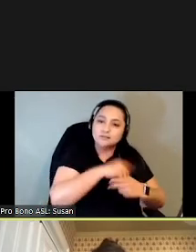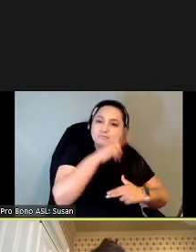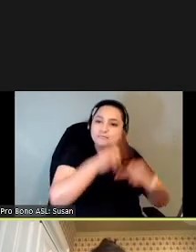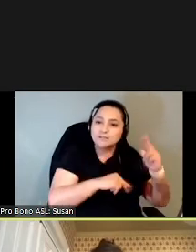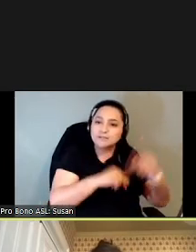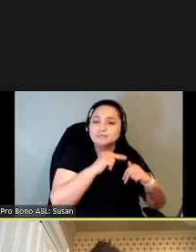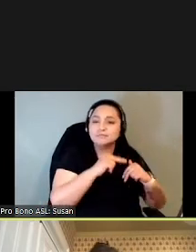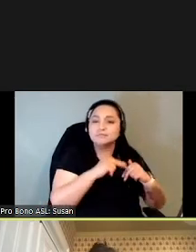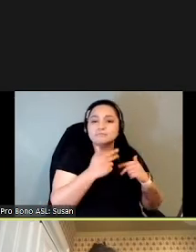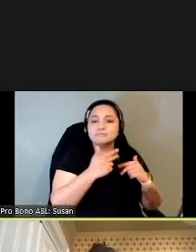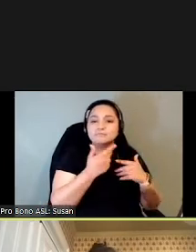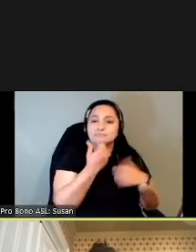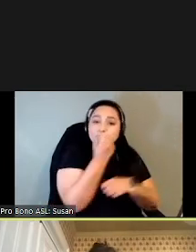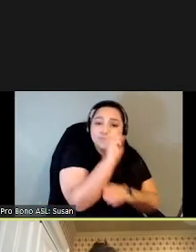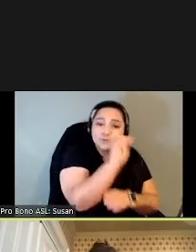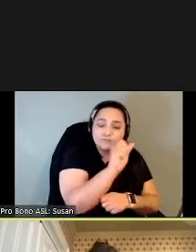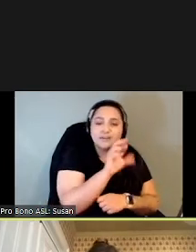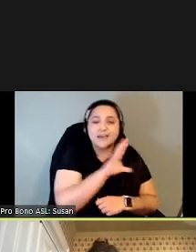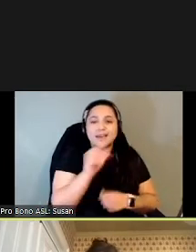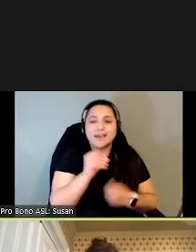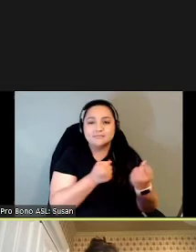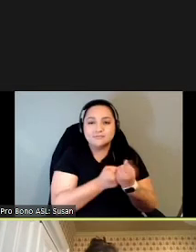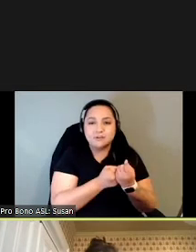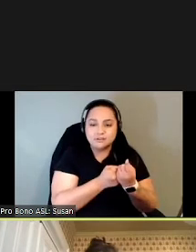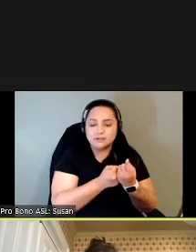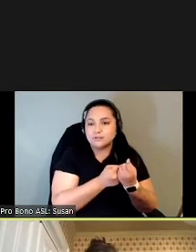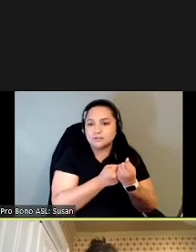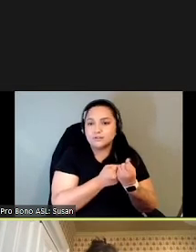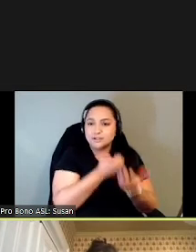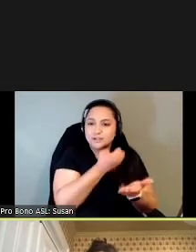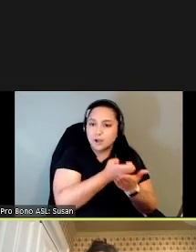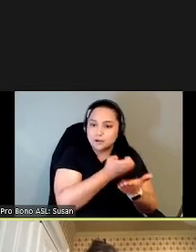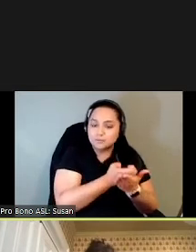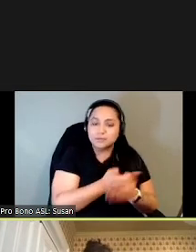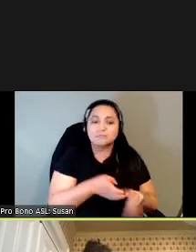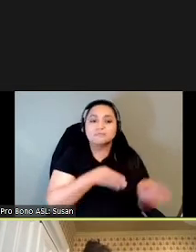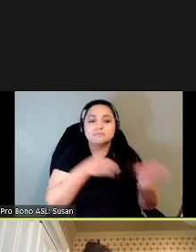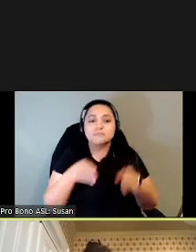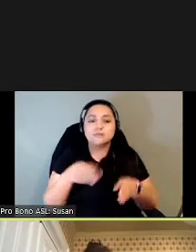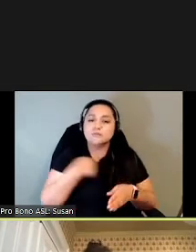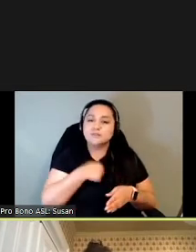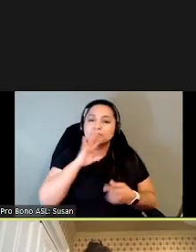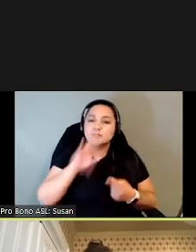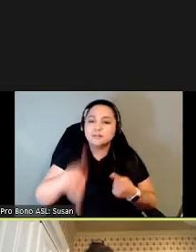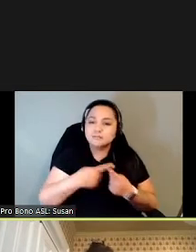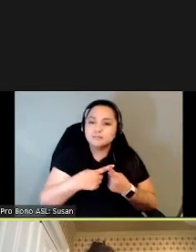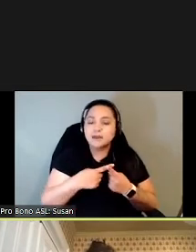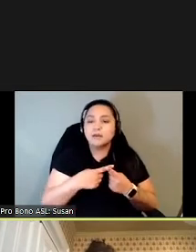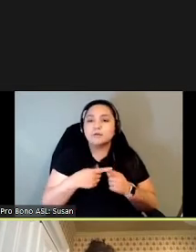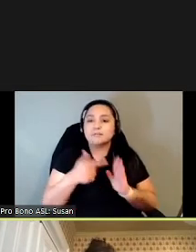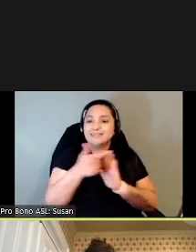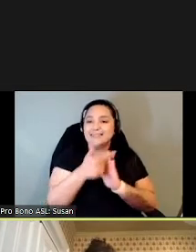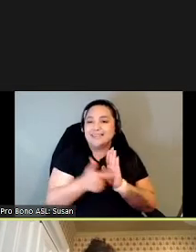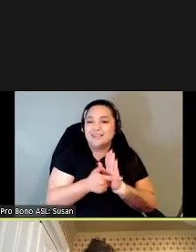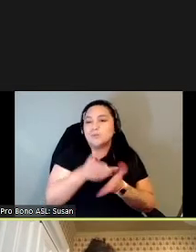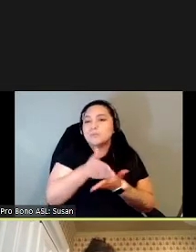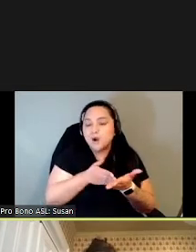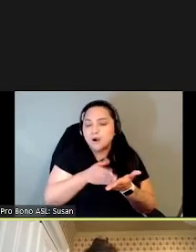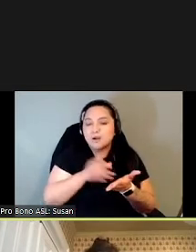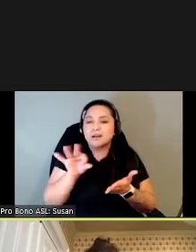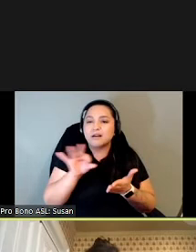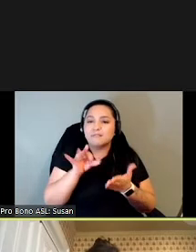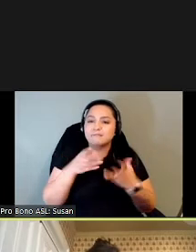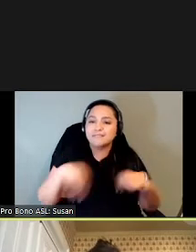economy. We talked about permanent real estate cooperatives and the legal side of land trusts and permanently